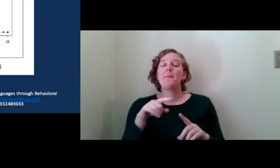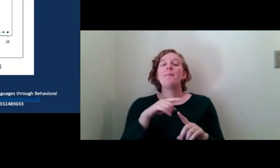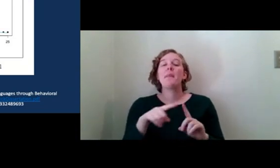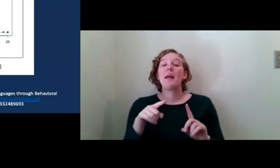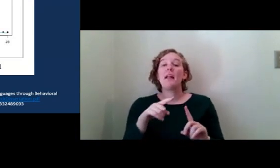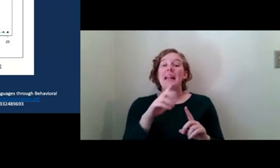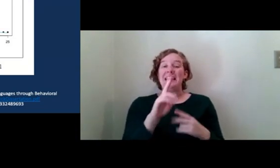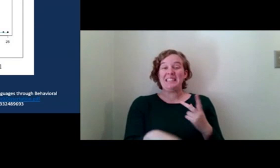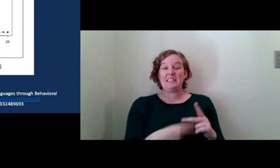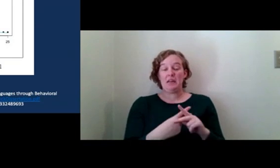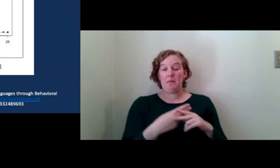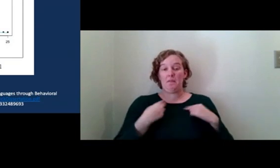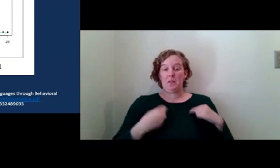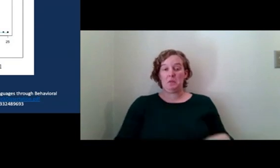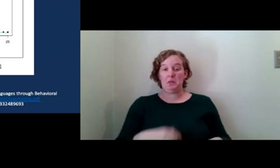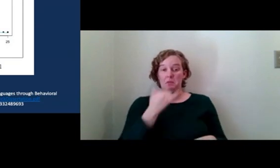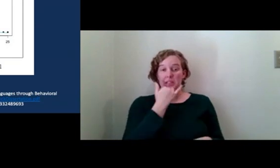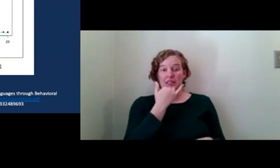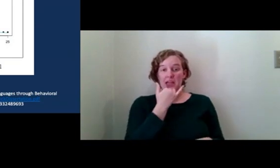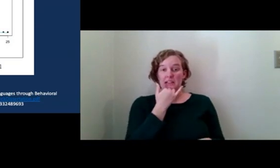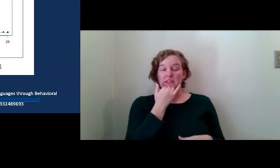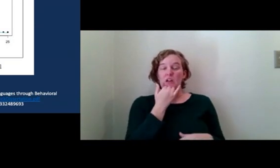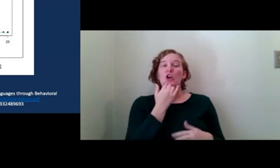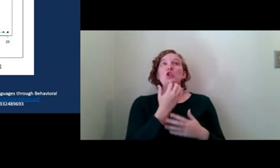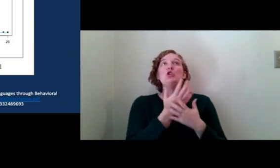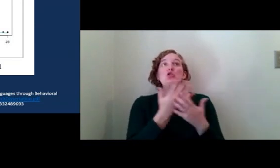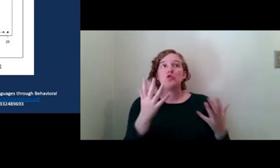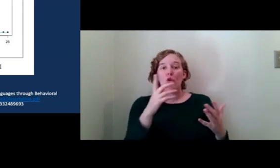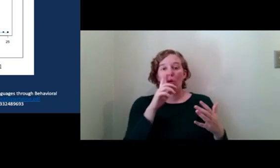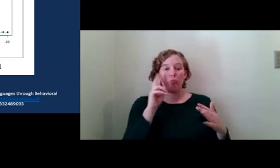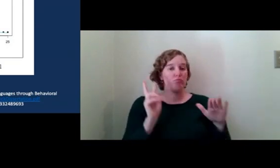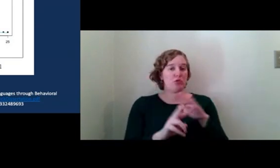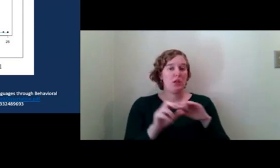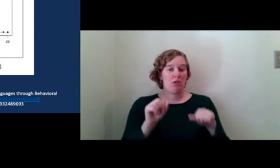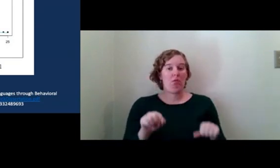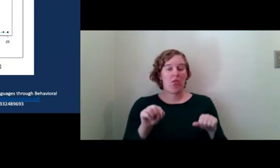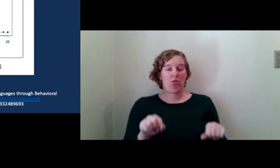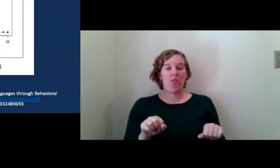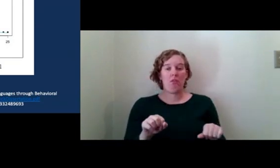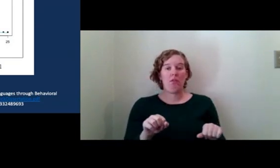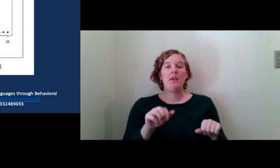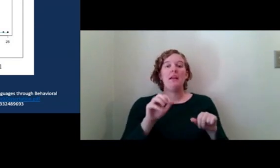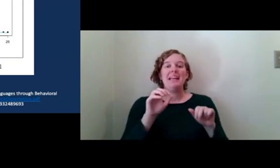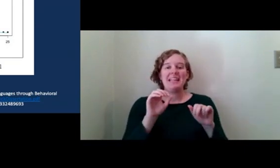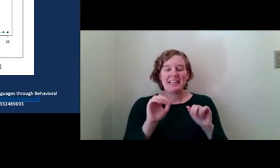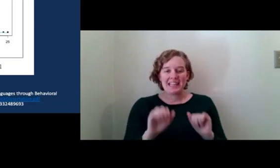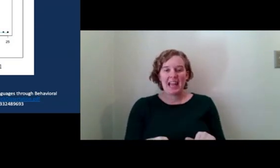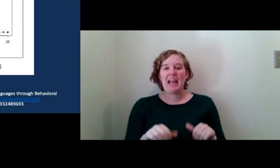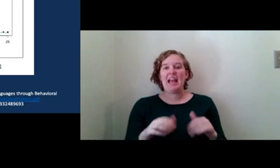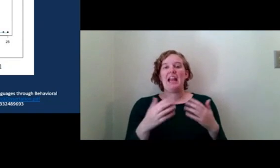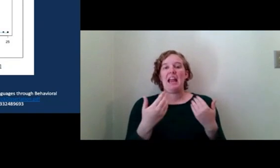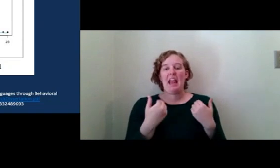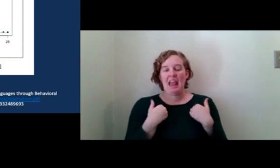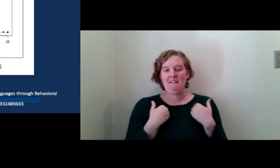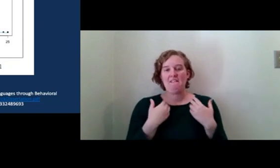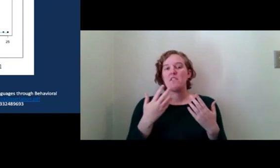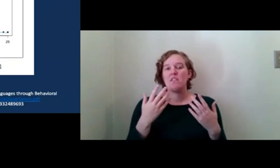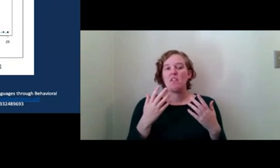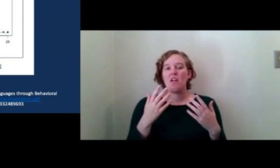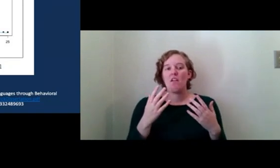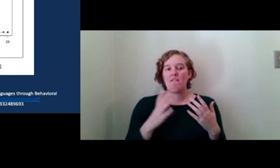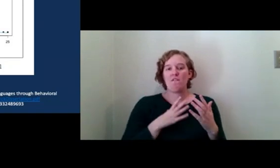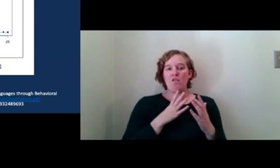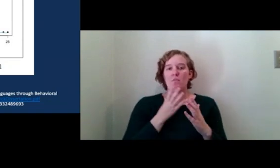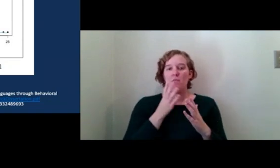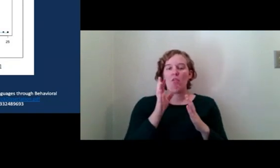mistakes humans make, are so predictable that they can be derived through a formal equation with an exponential decay model. And one of